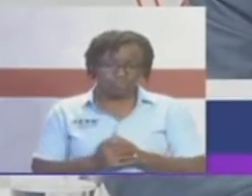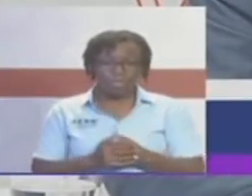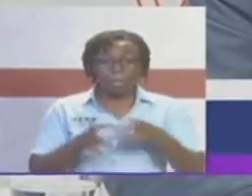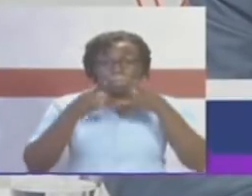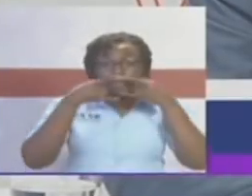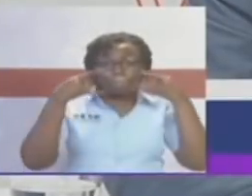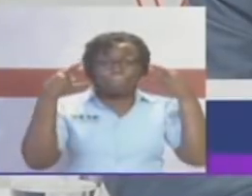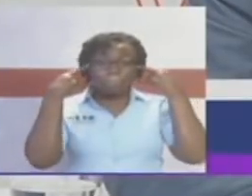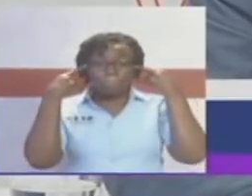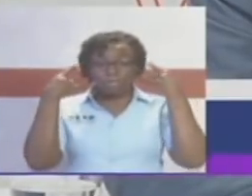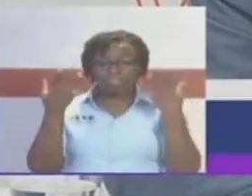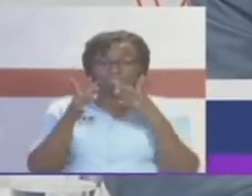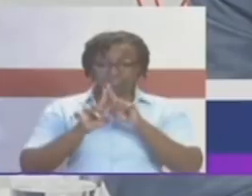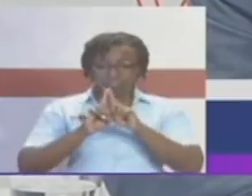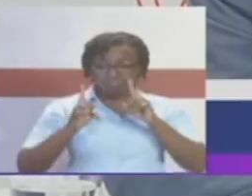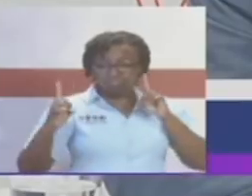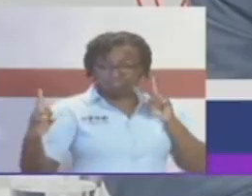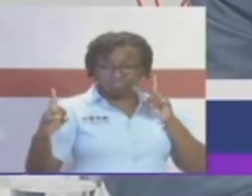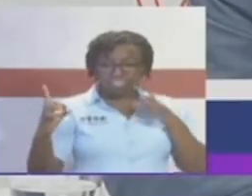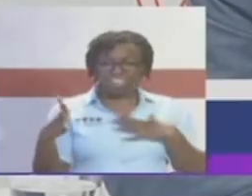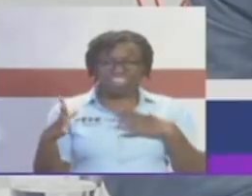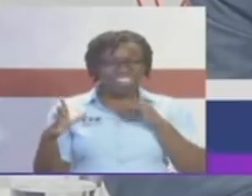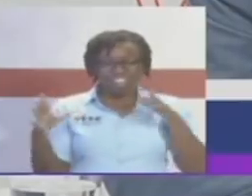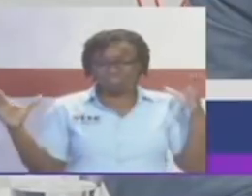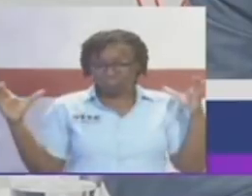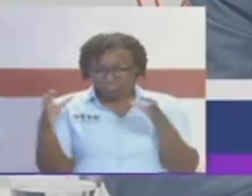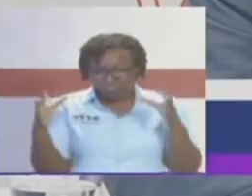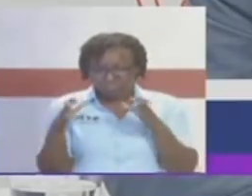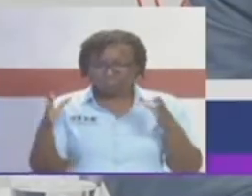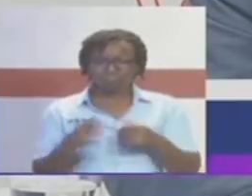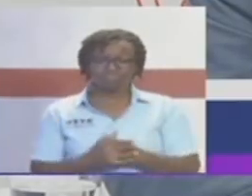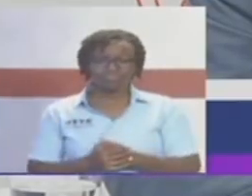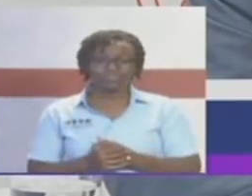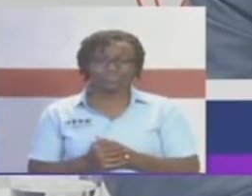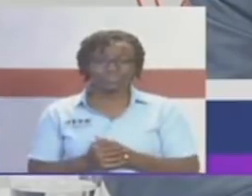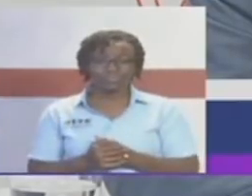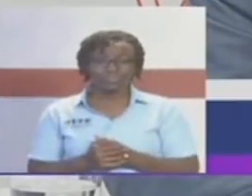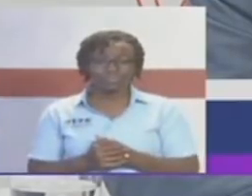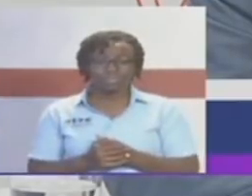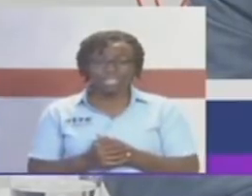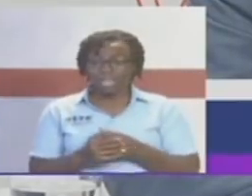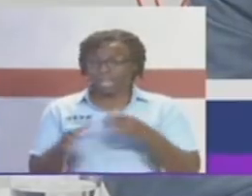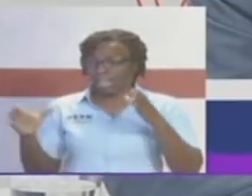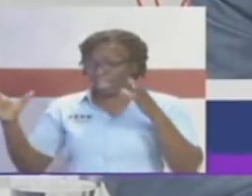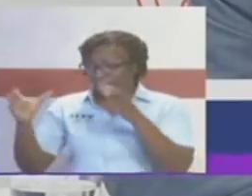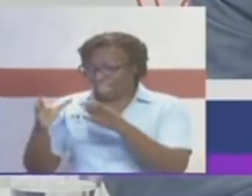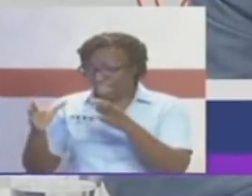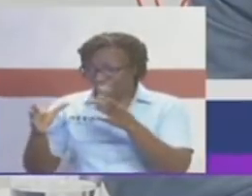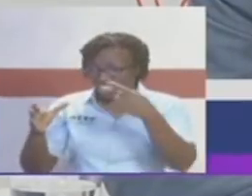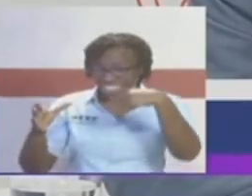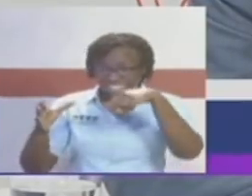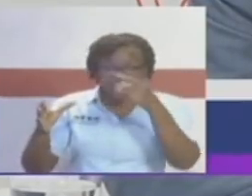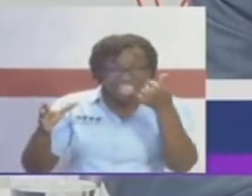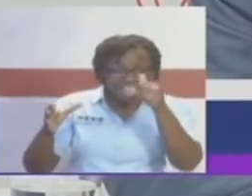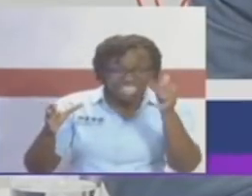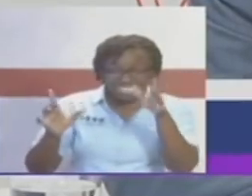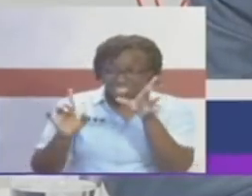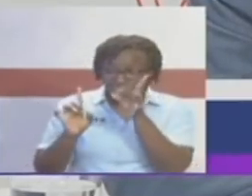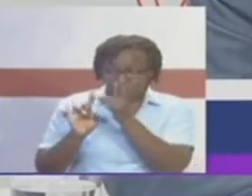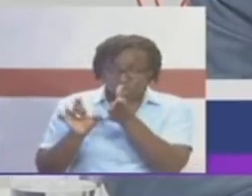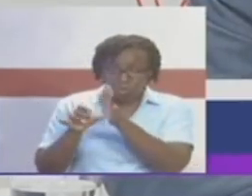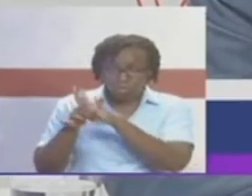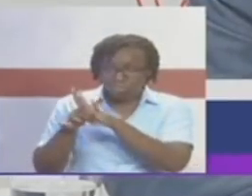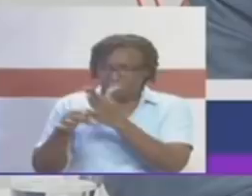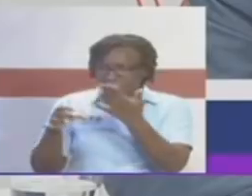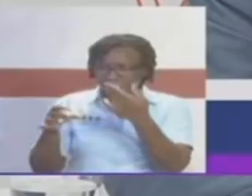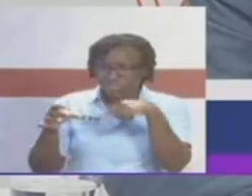around and avoiding gatherings when you feel ill. Avoiding gatherings if you've been exposed to someone who is a confirmed case, even if you don't